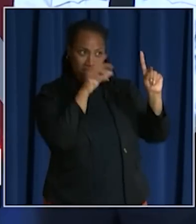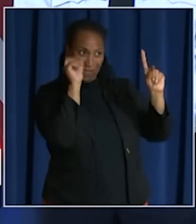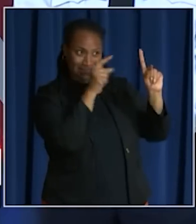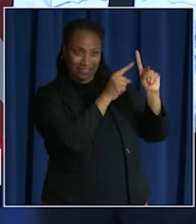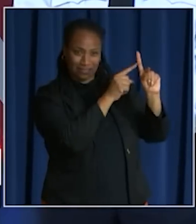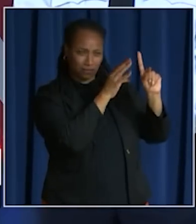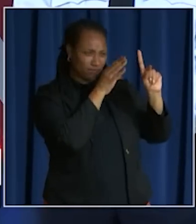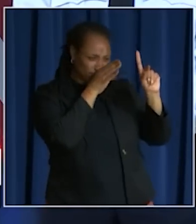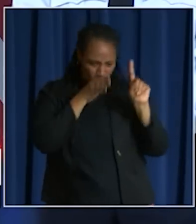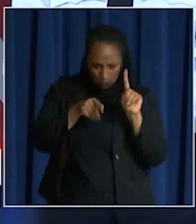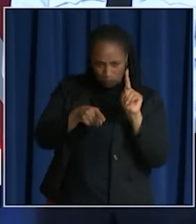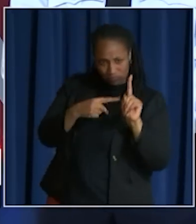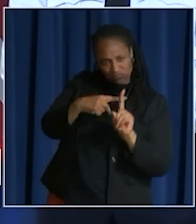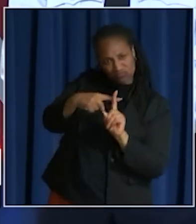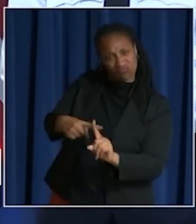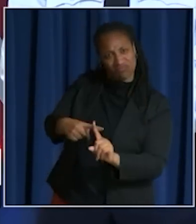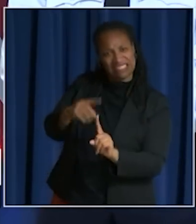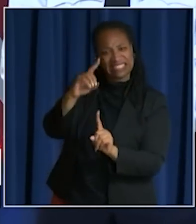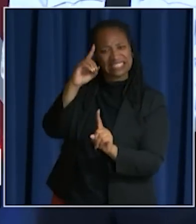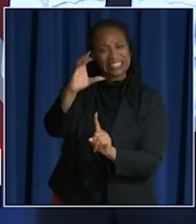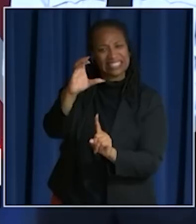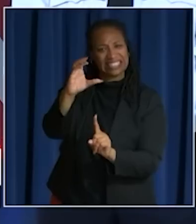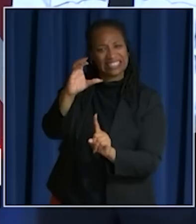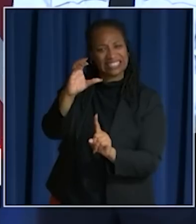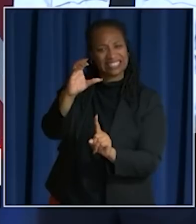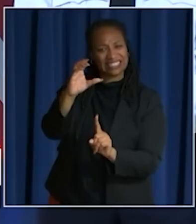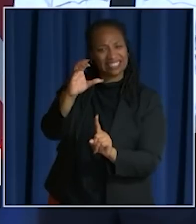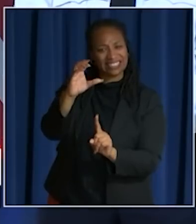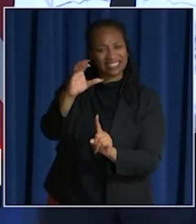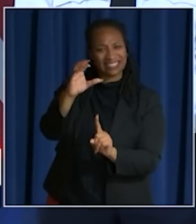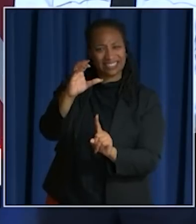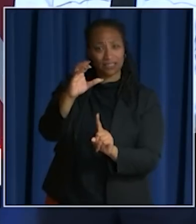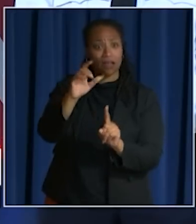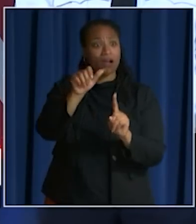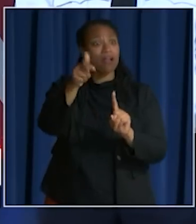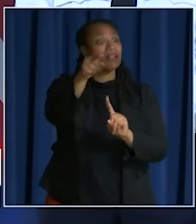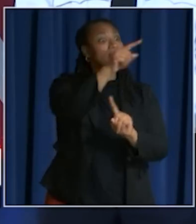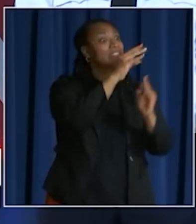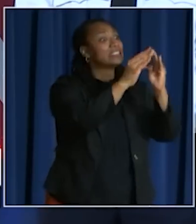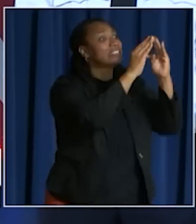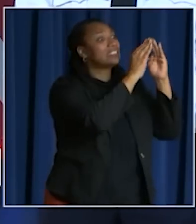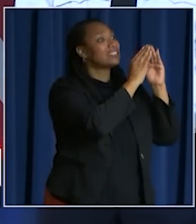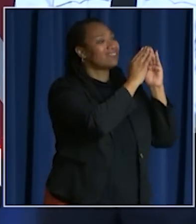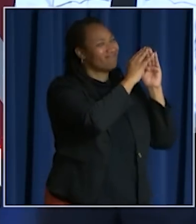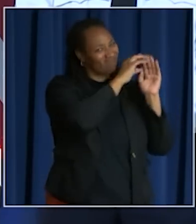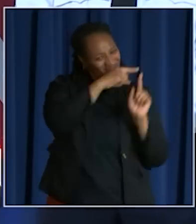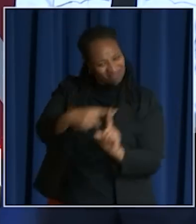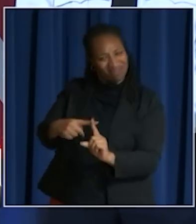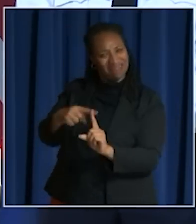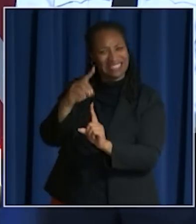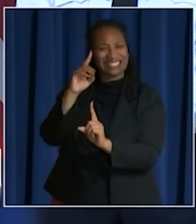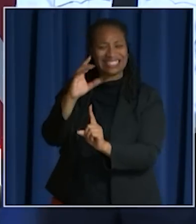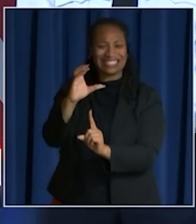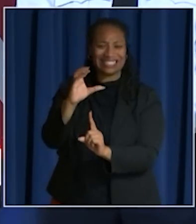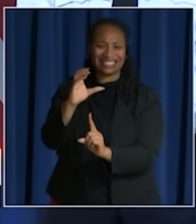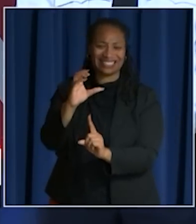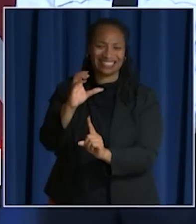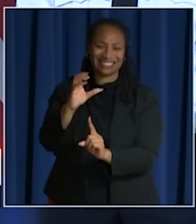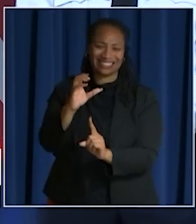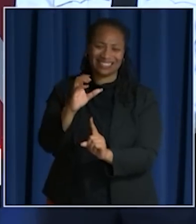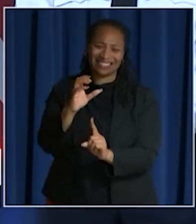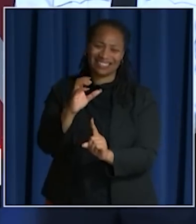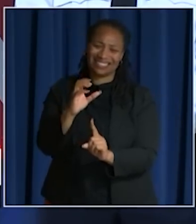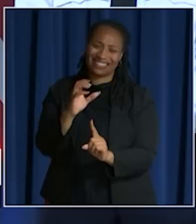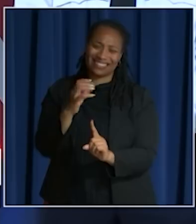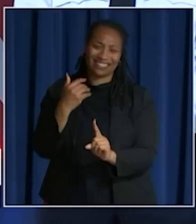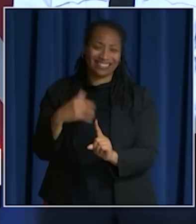else in the country, including his authority given by our home rule charter to require the